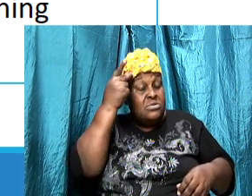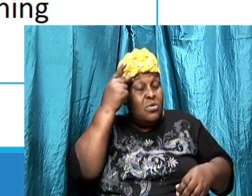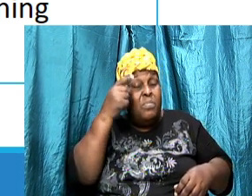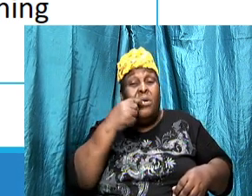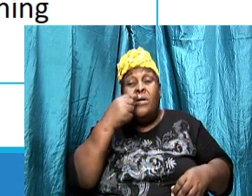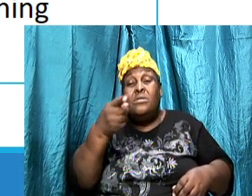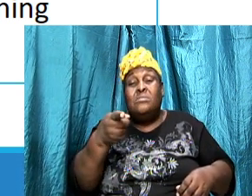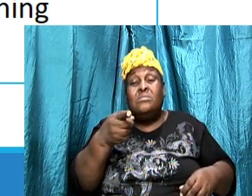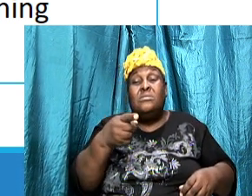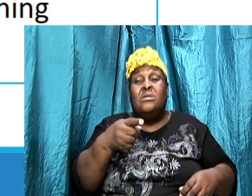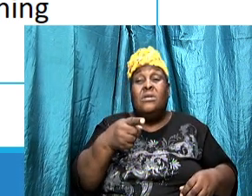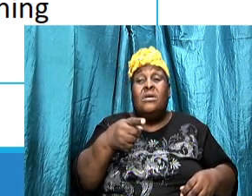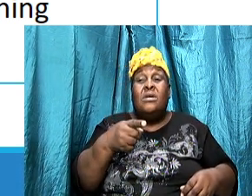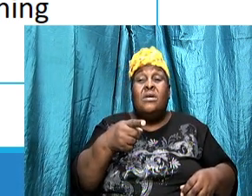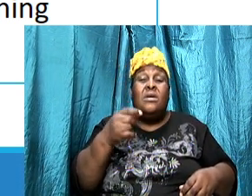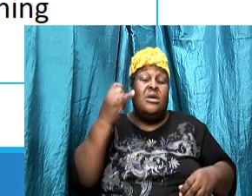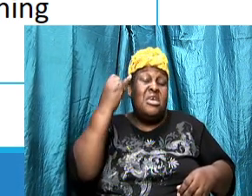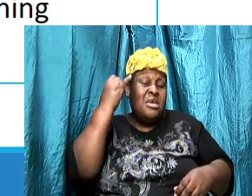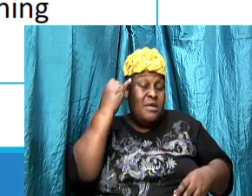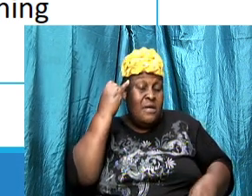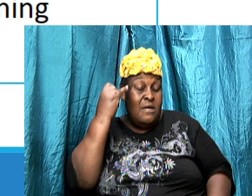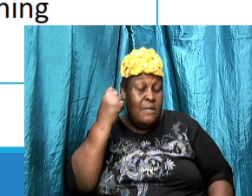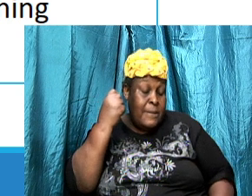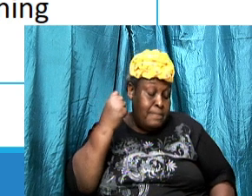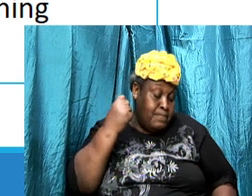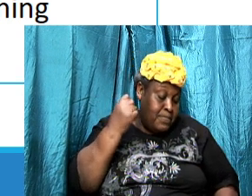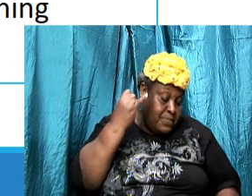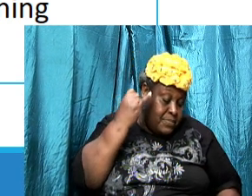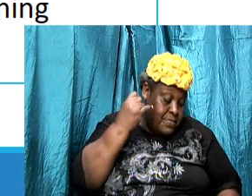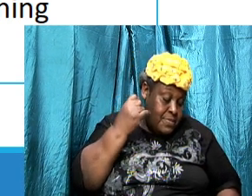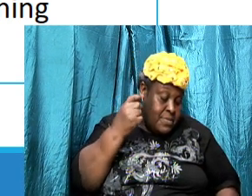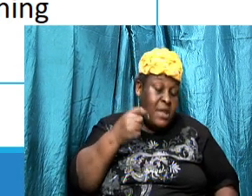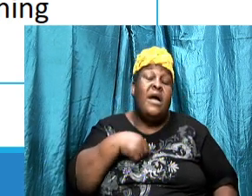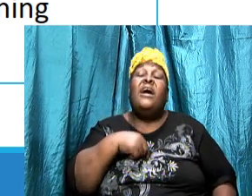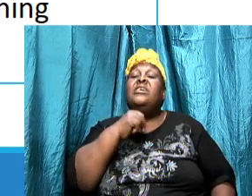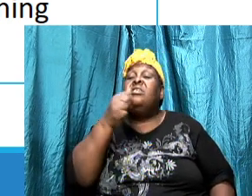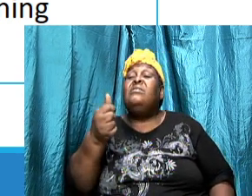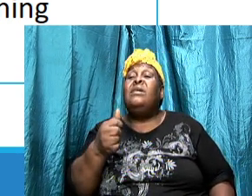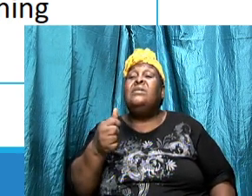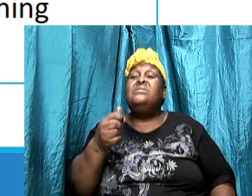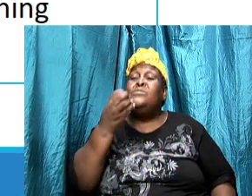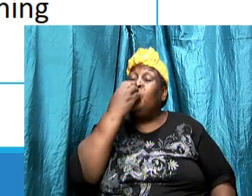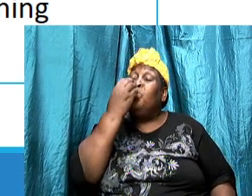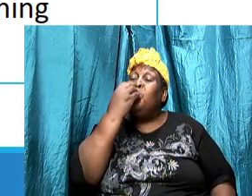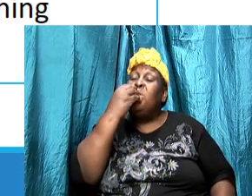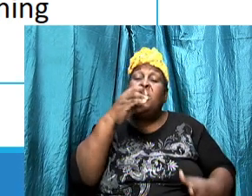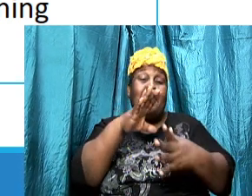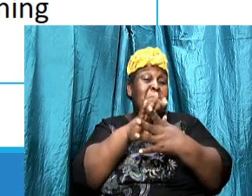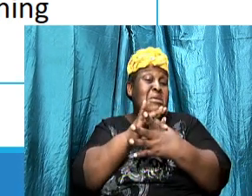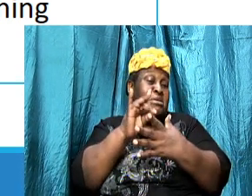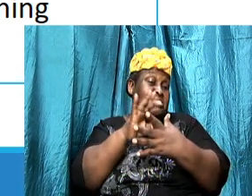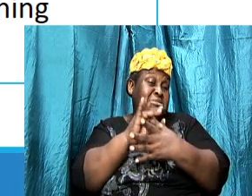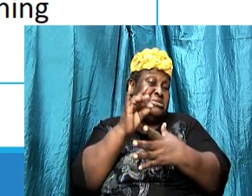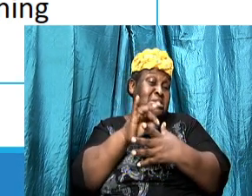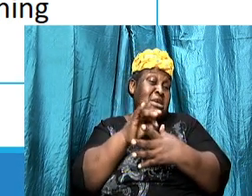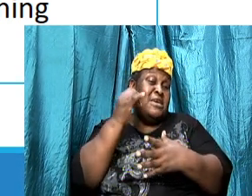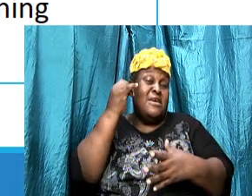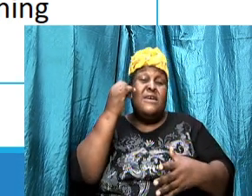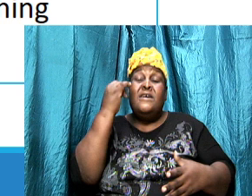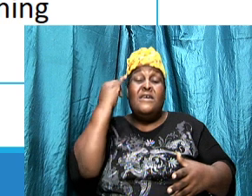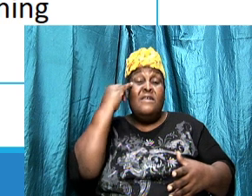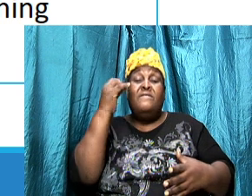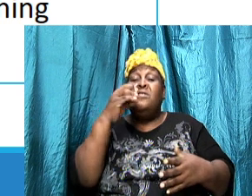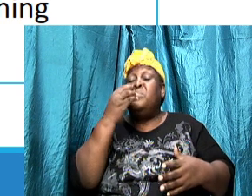that if I will not eat meat, you know, if eating